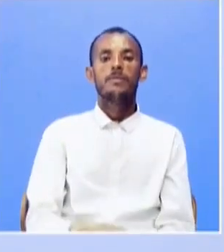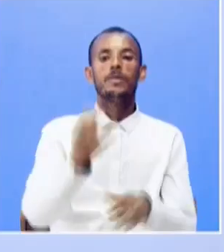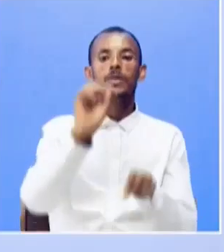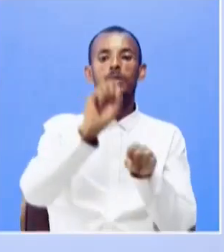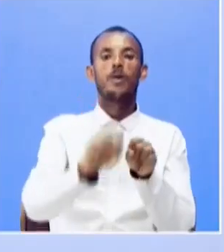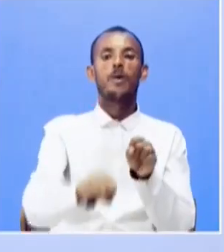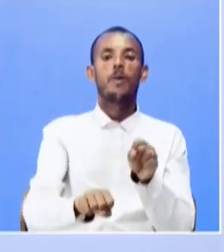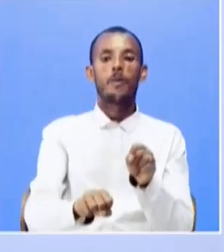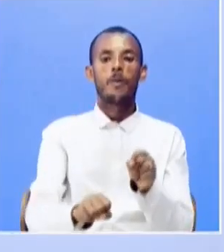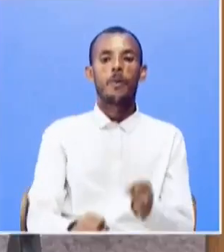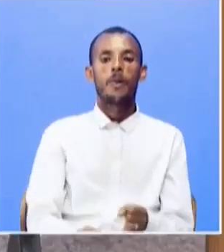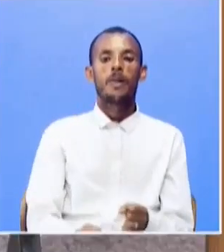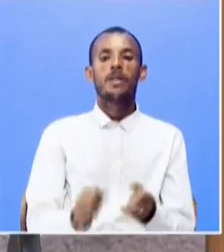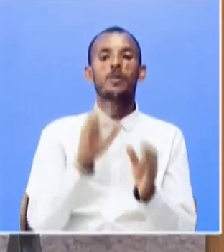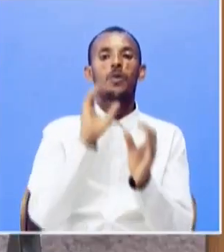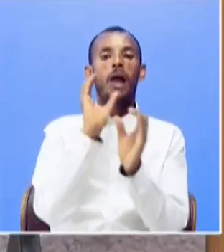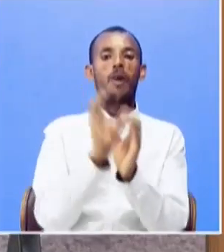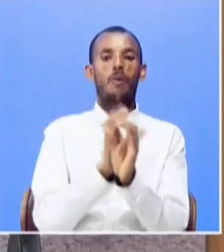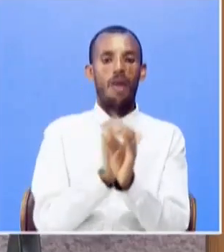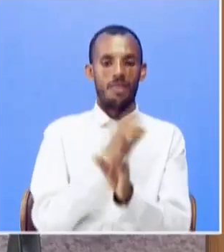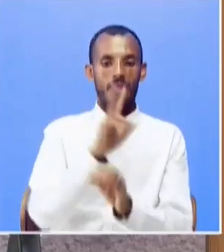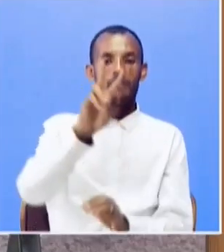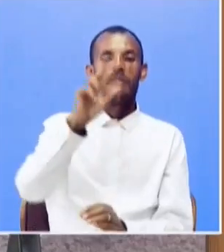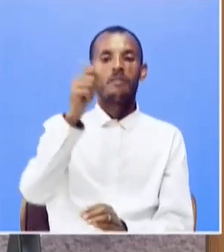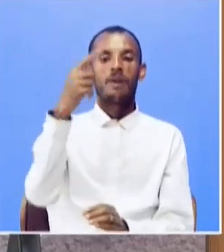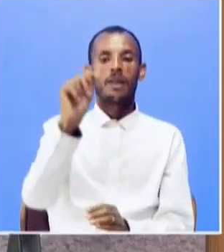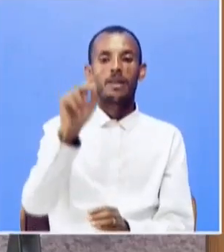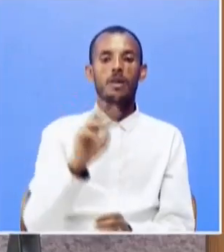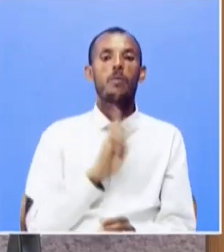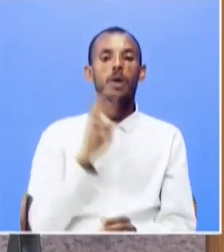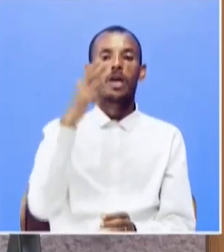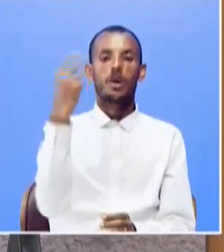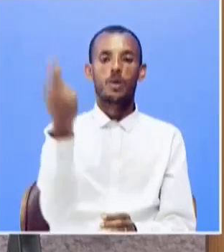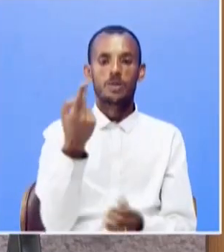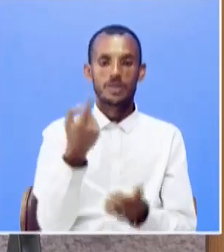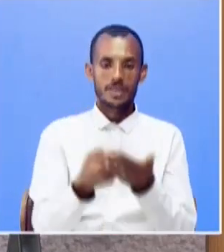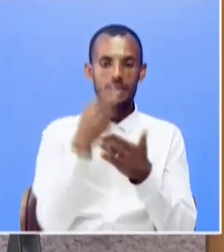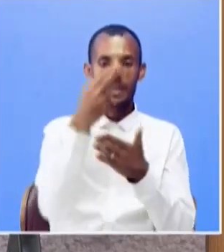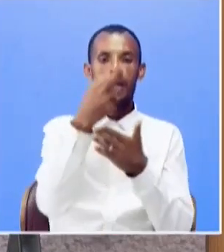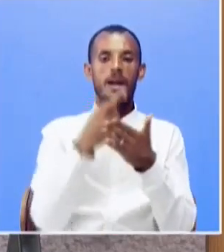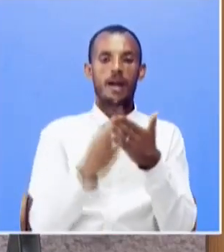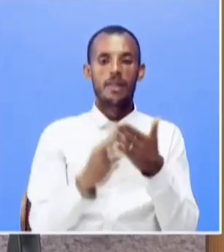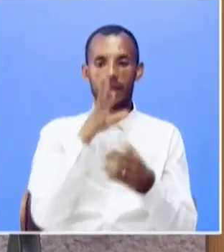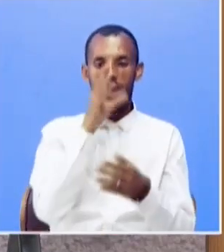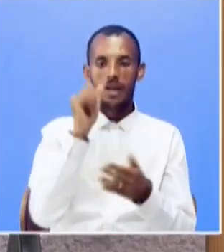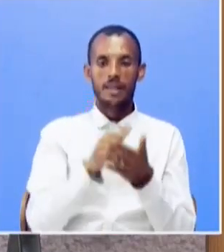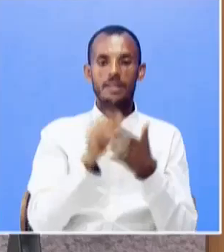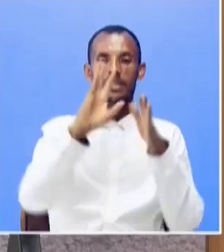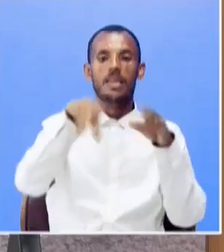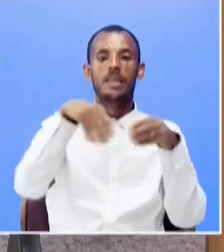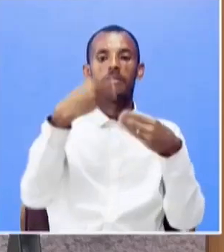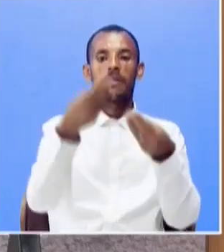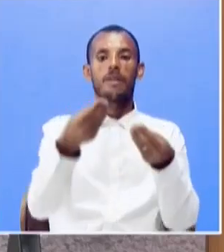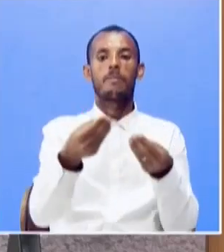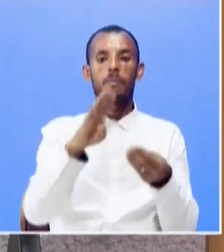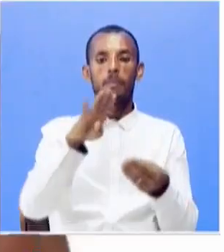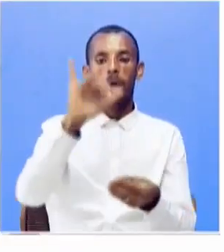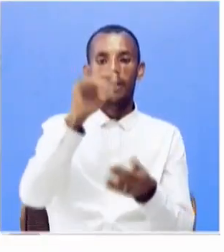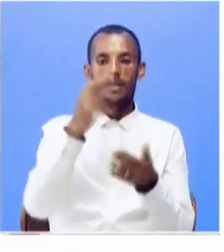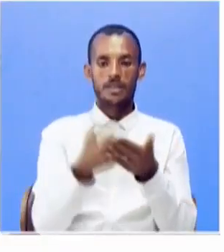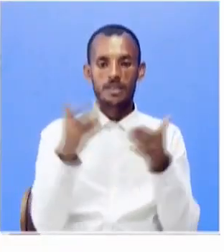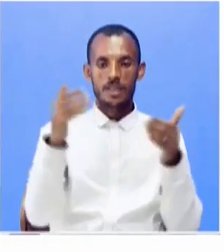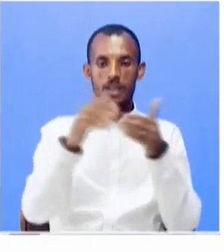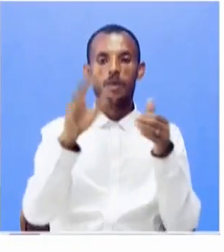So, to calculate VAT, we use this rate, and it is given by this equation.